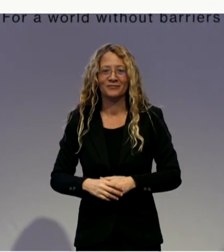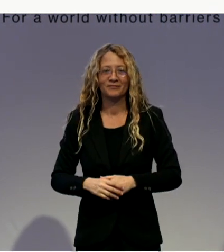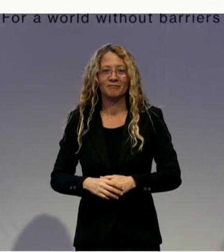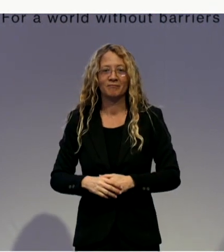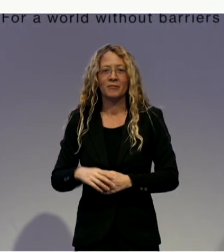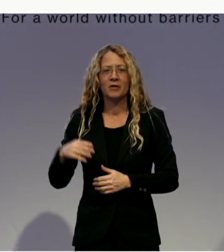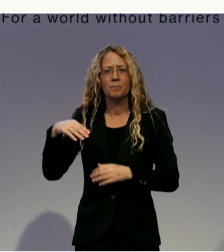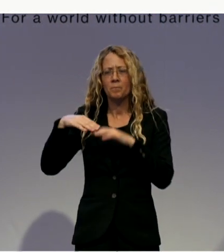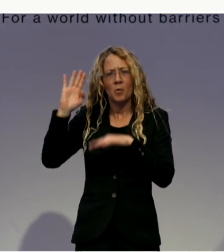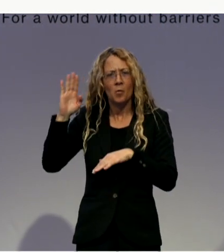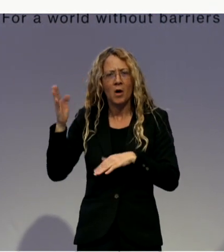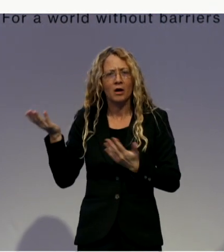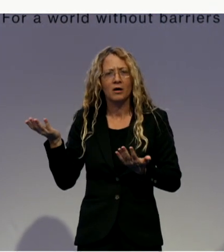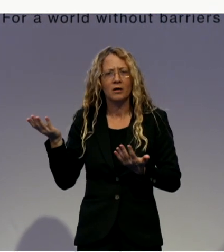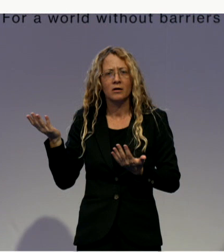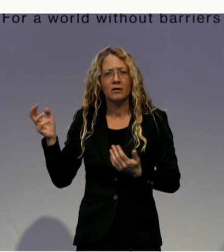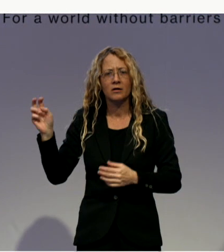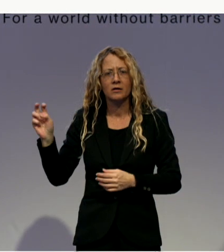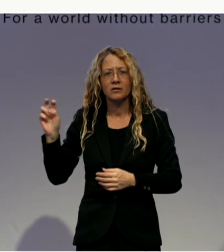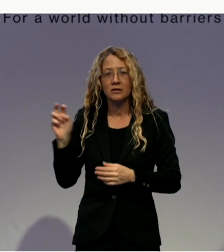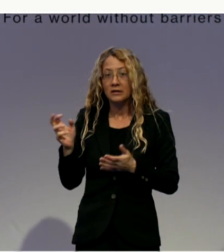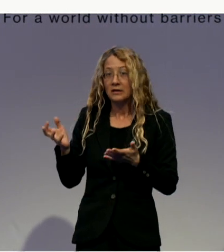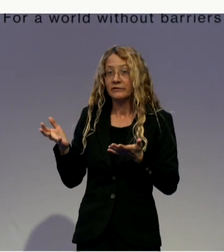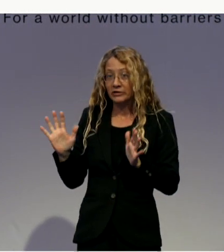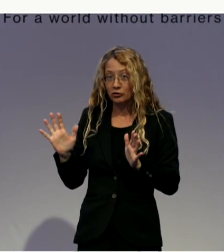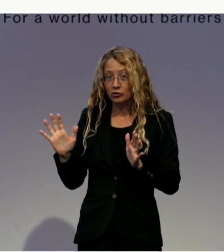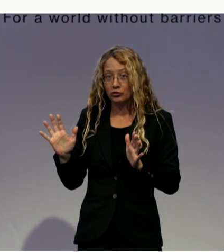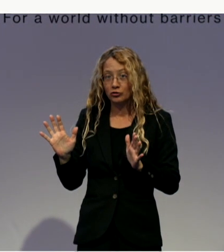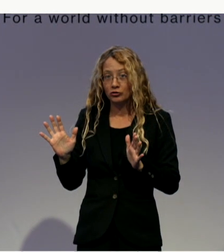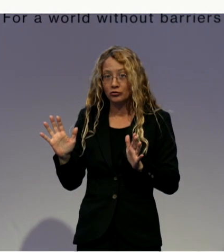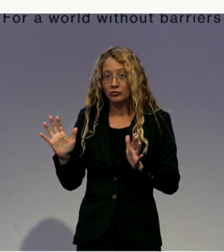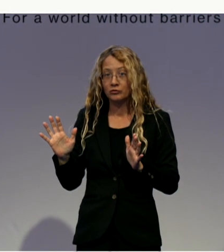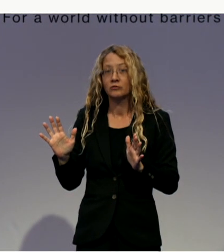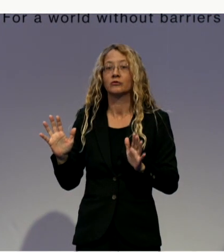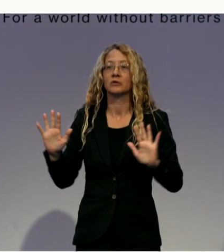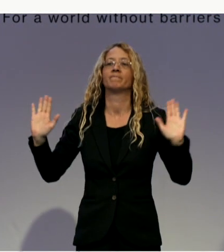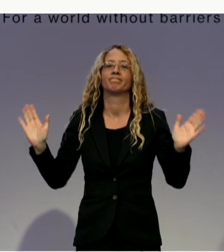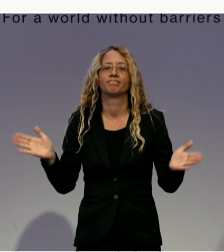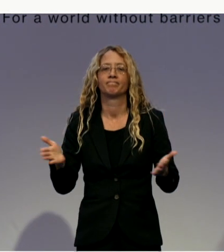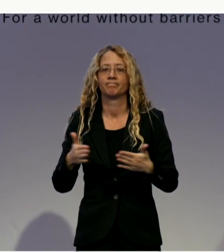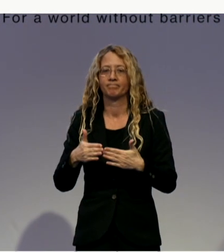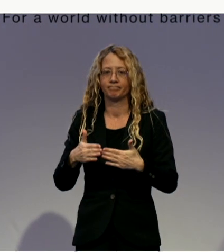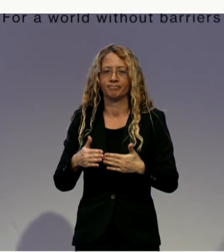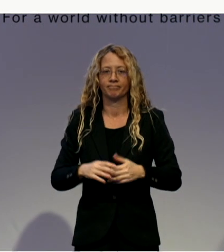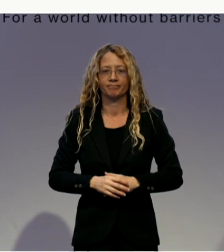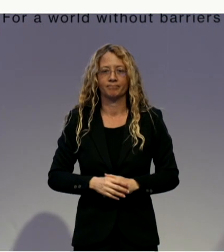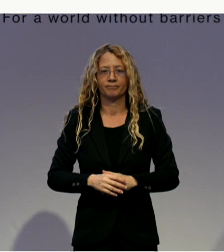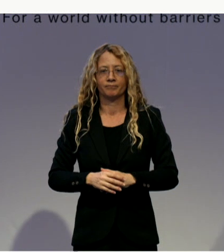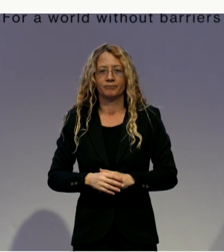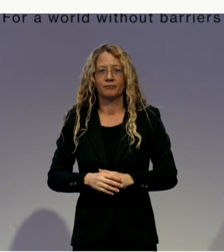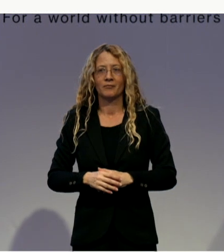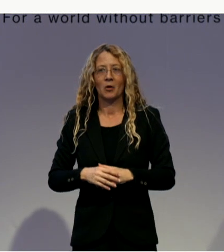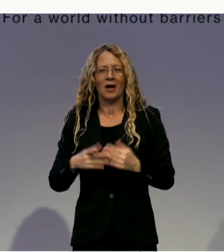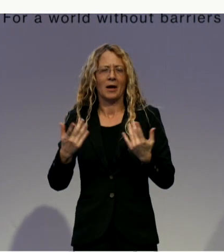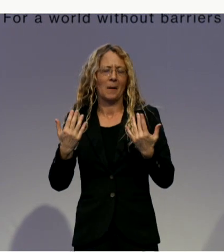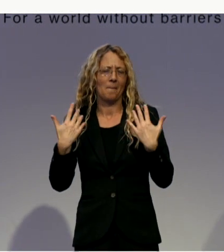because after this panel is done, we're going to go straight into closing. But we all are still around, and there's plenty of dancers going to be coming in for dancing this